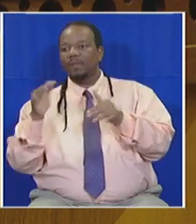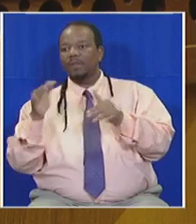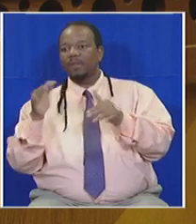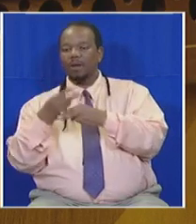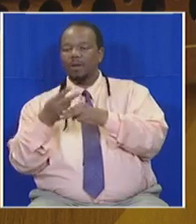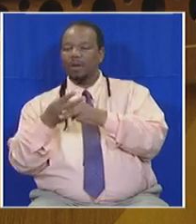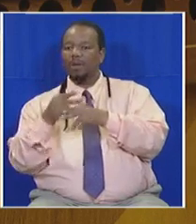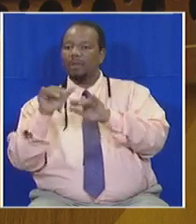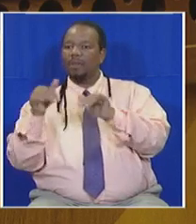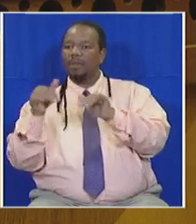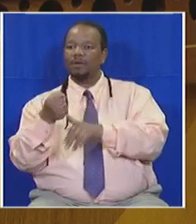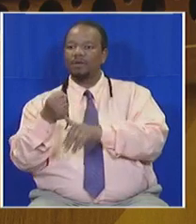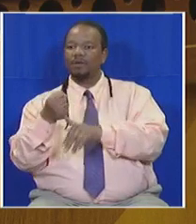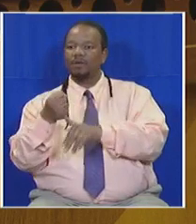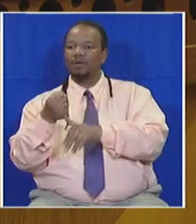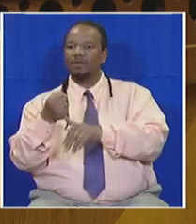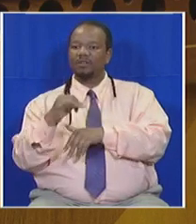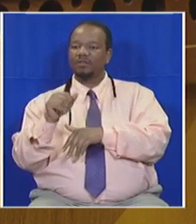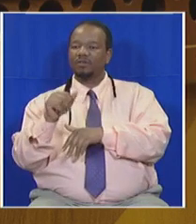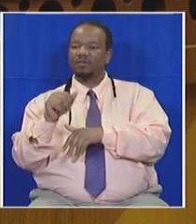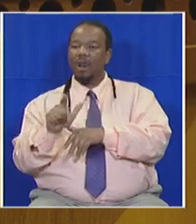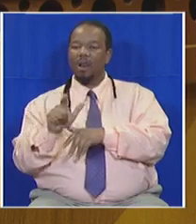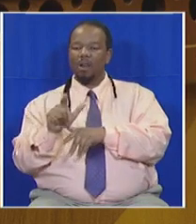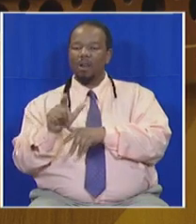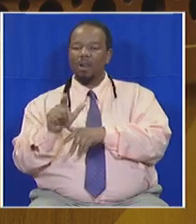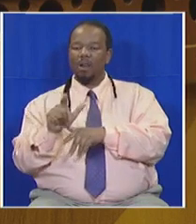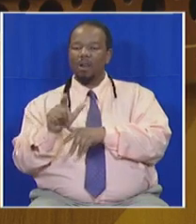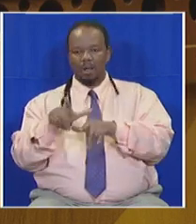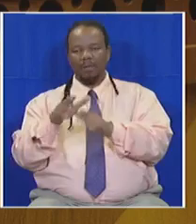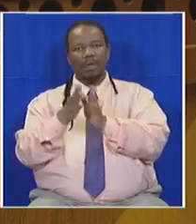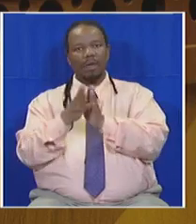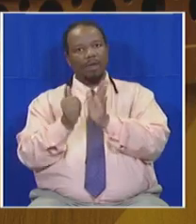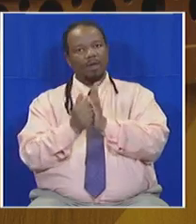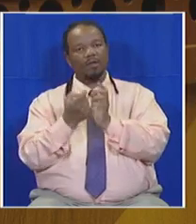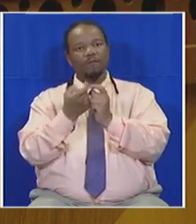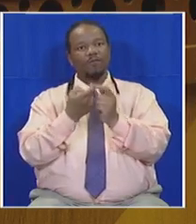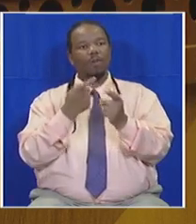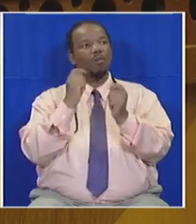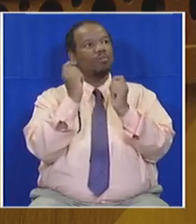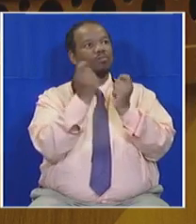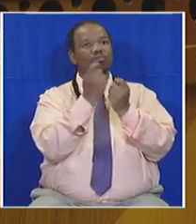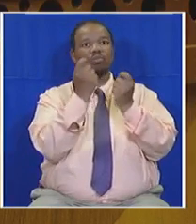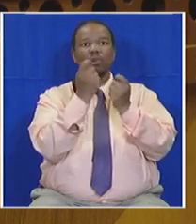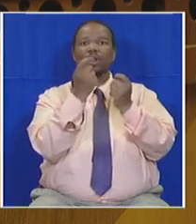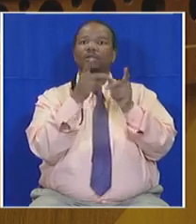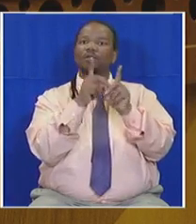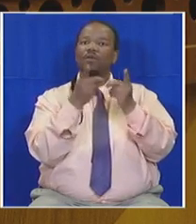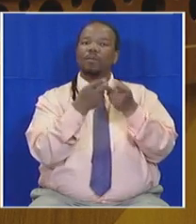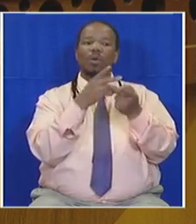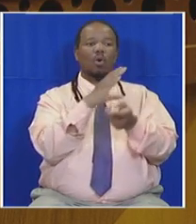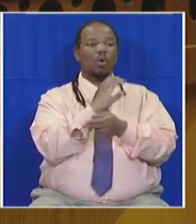Spatial and Land Use Management Act, or SPLUMA, from the Department of Rural Development and Land Reform to COGTA